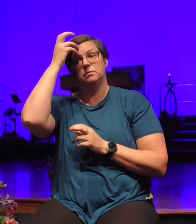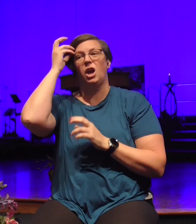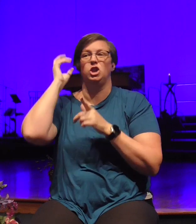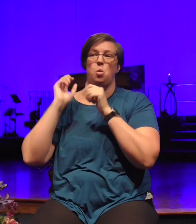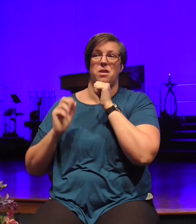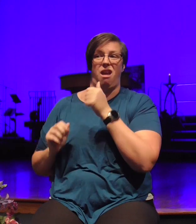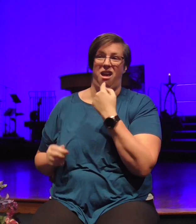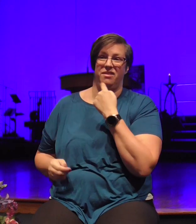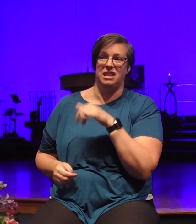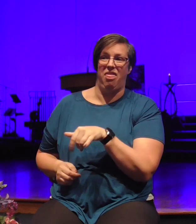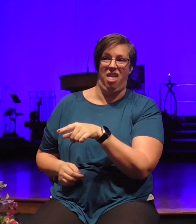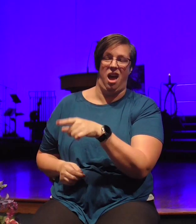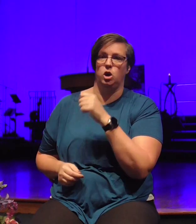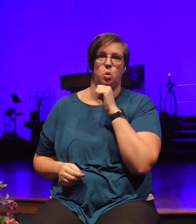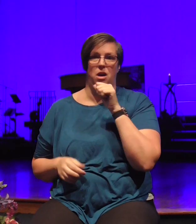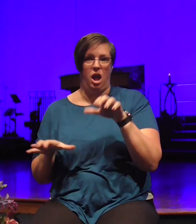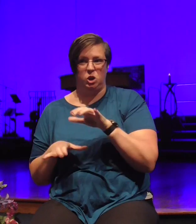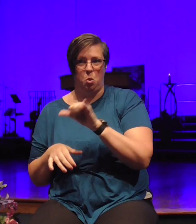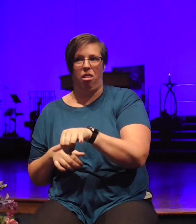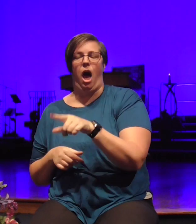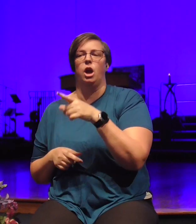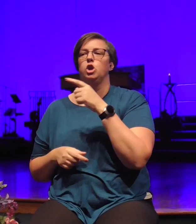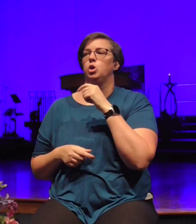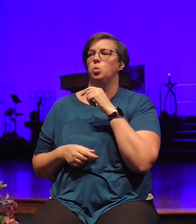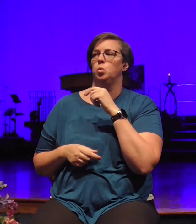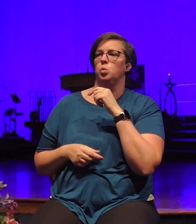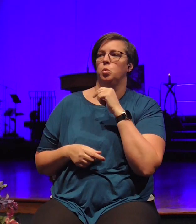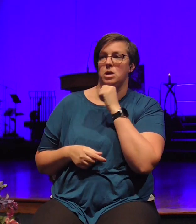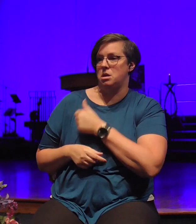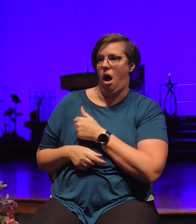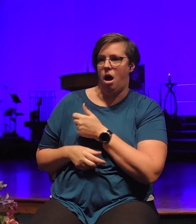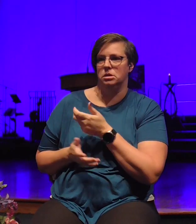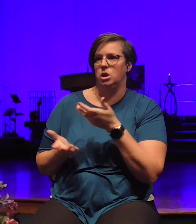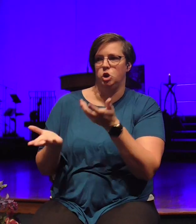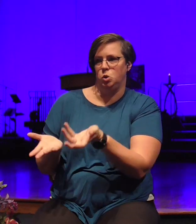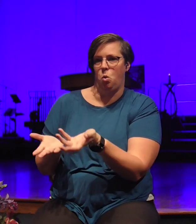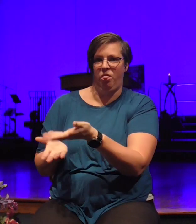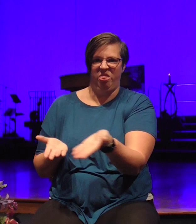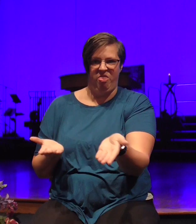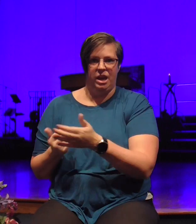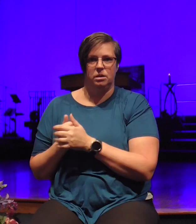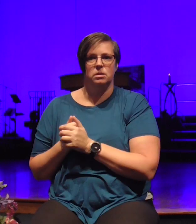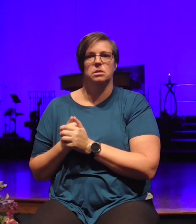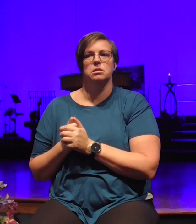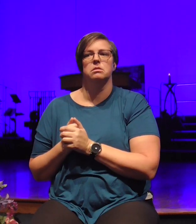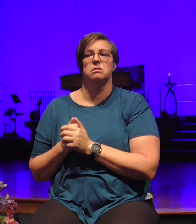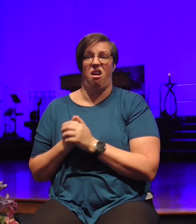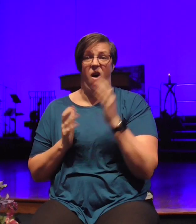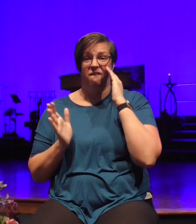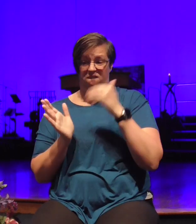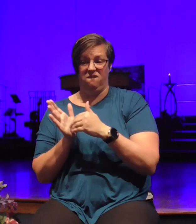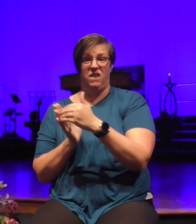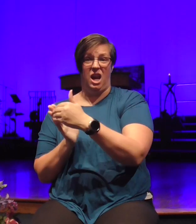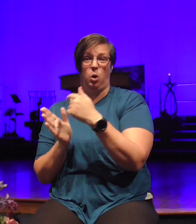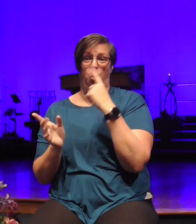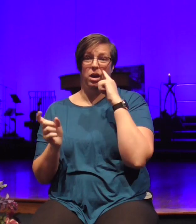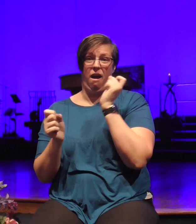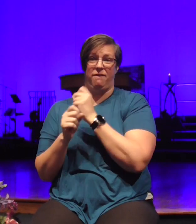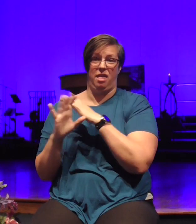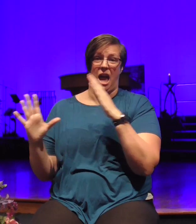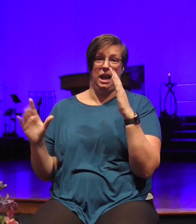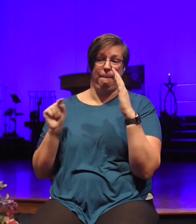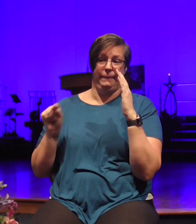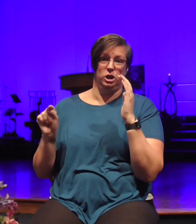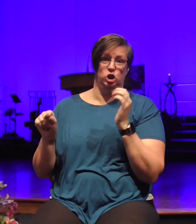that. You wouldn't have done that. You wouldn't have whatever. And we often project that onto each other. And in